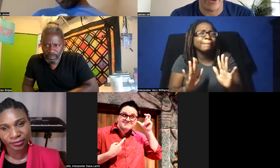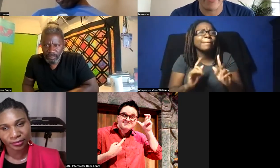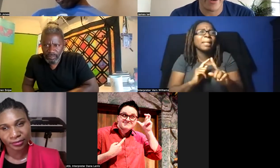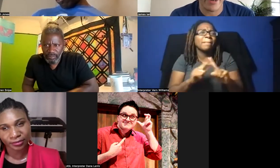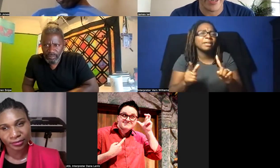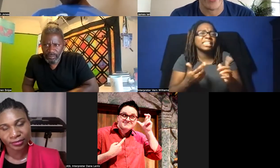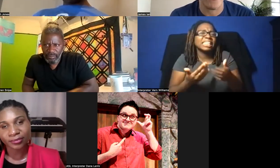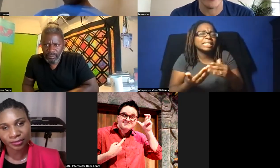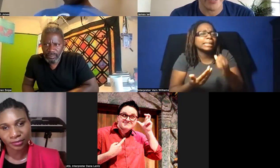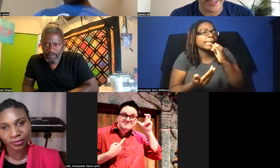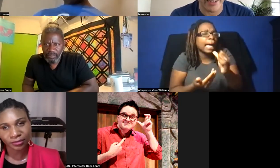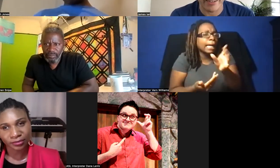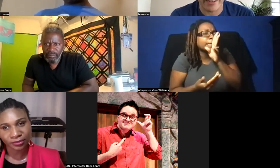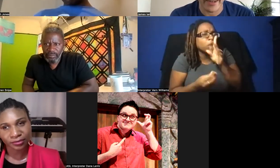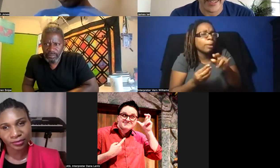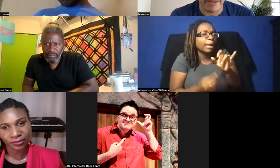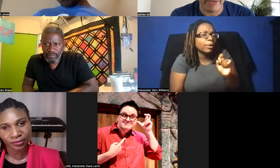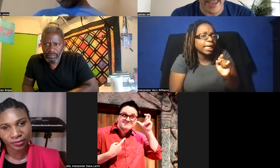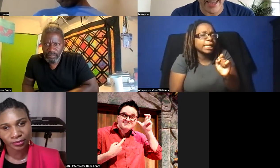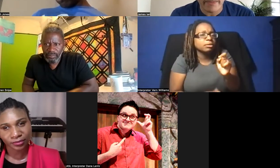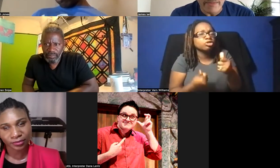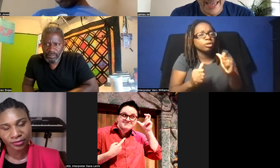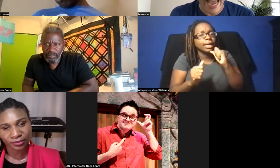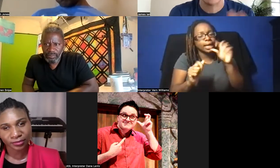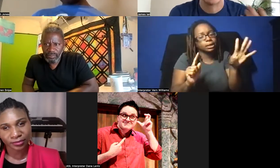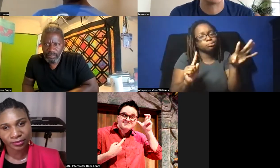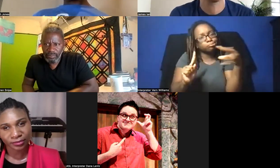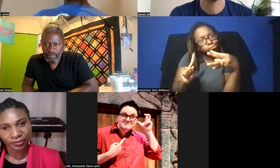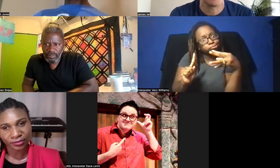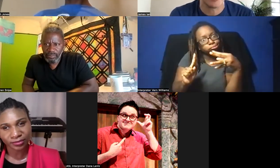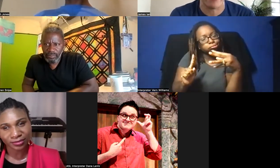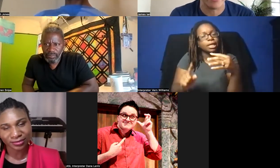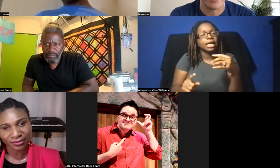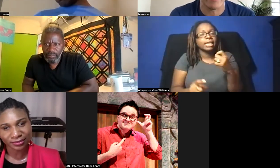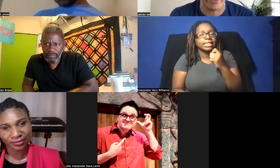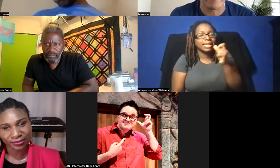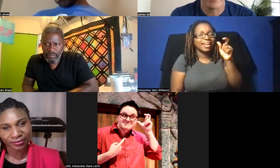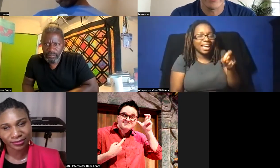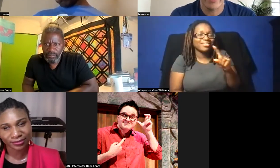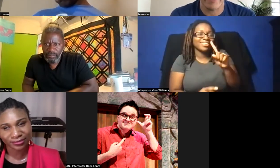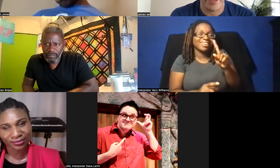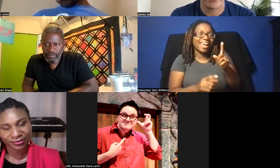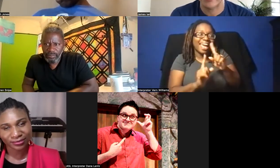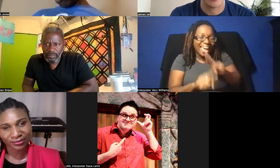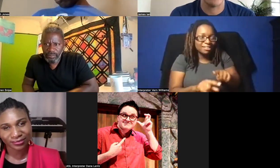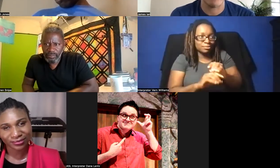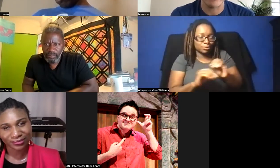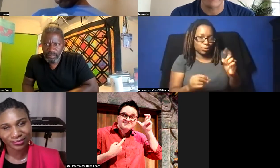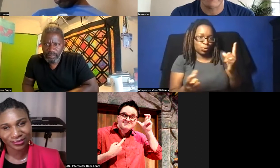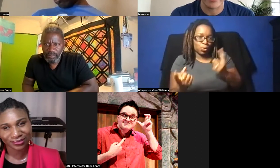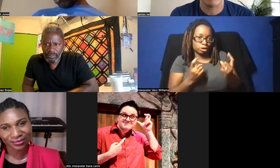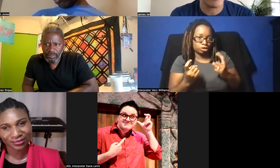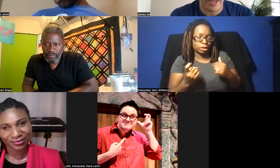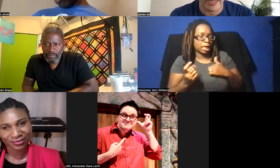not to talk about it and kind of call attention to myself and have to answer questions that I really didn't want to answer. I just kind of wanted to be